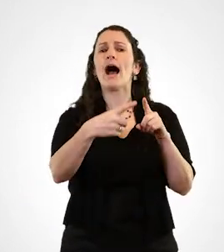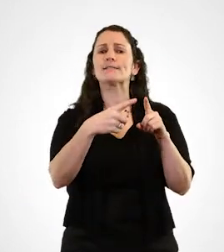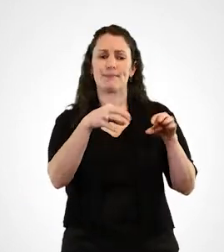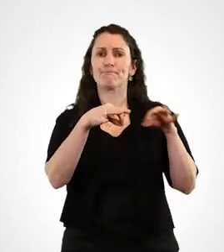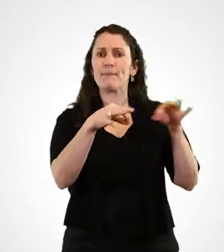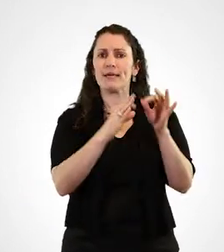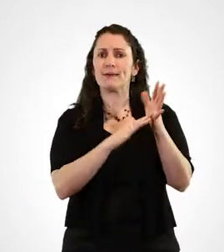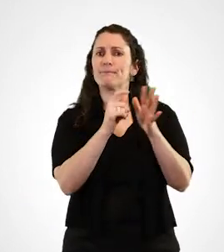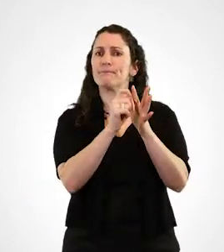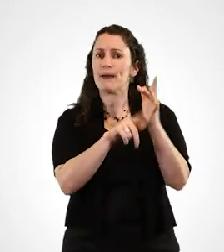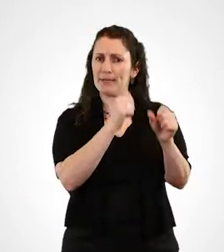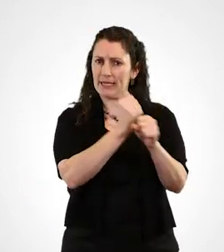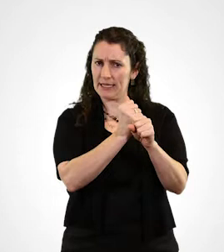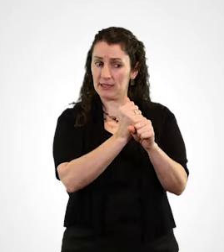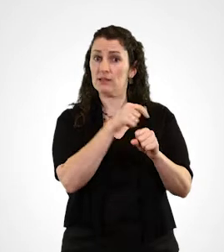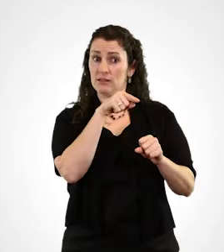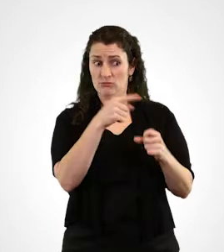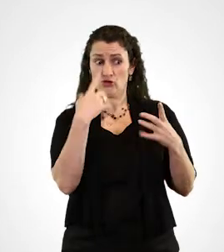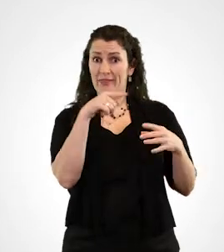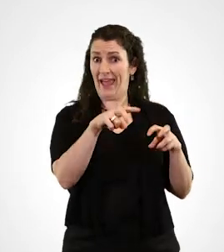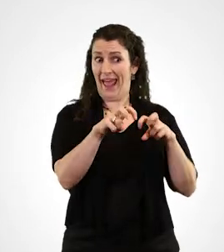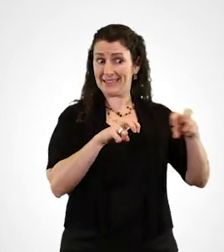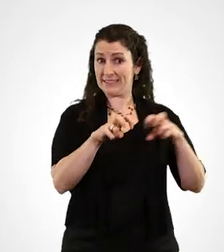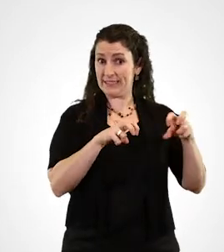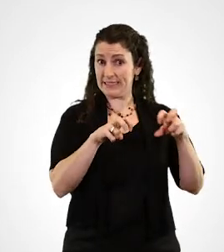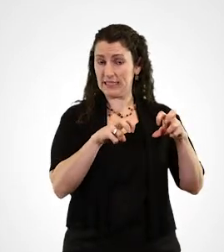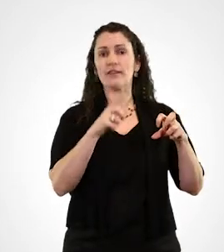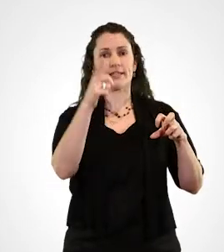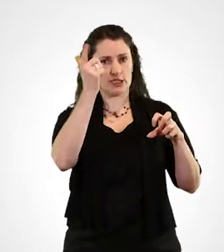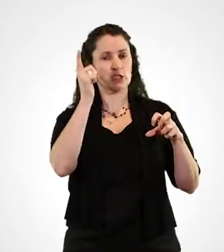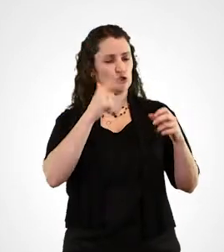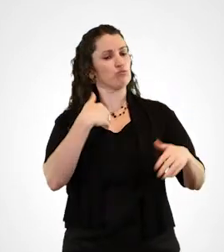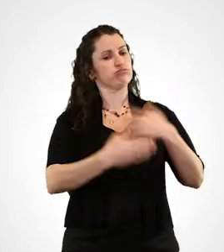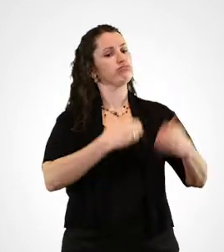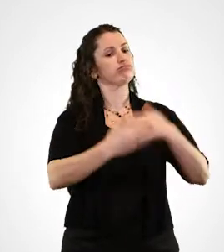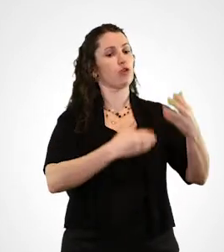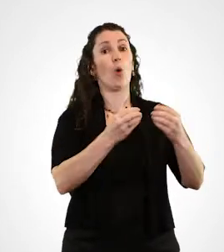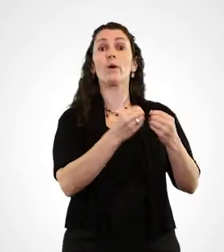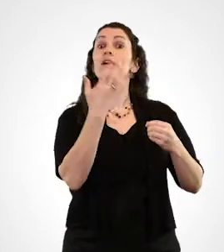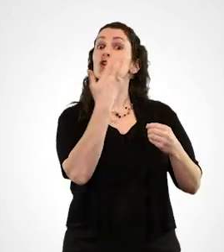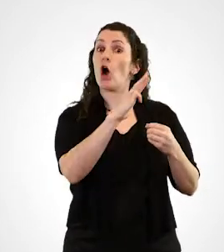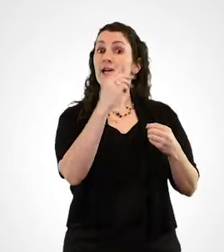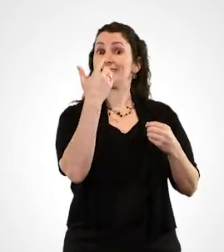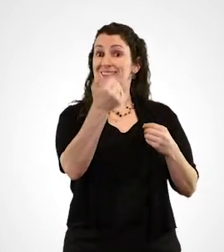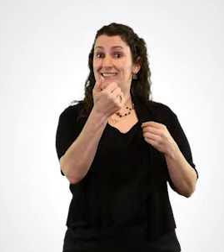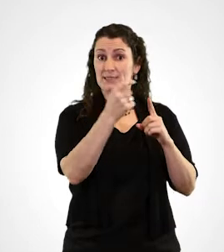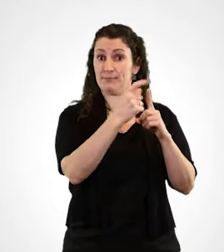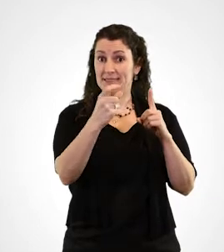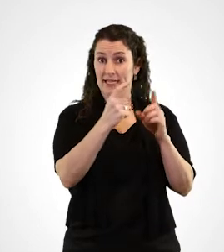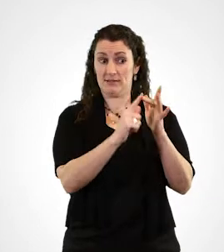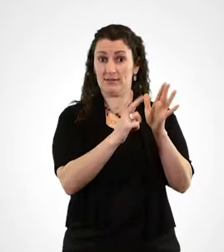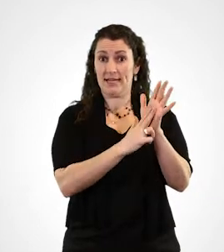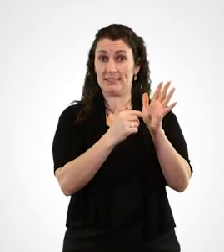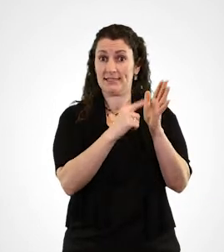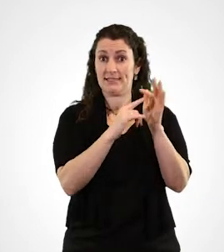is that the teacher conducted the intervention with 96% integrity. We made a list of all of the